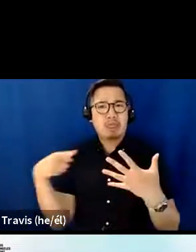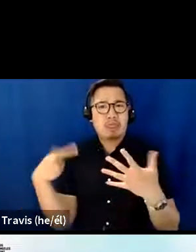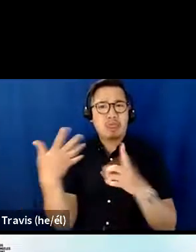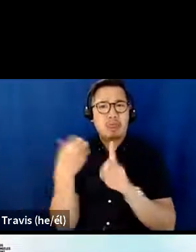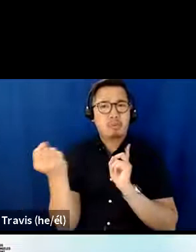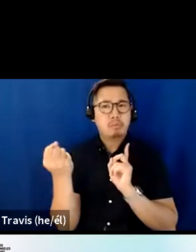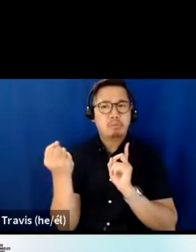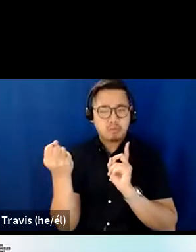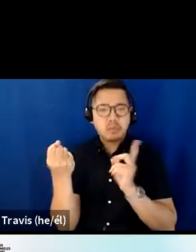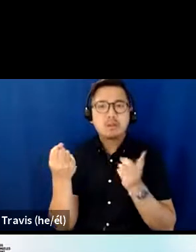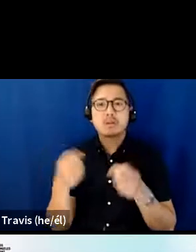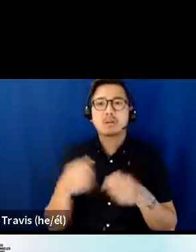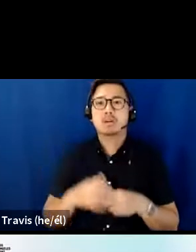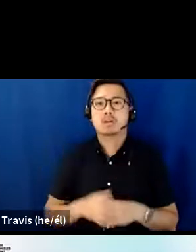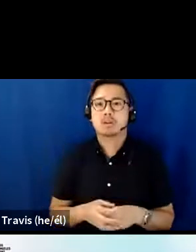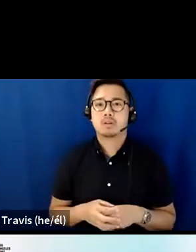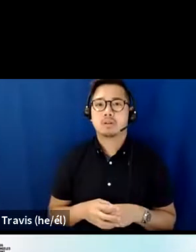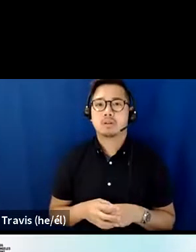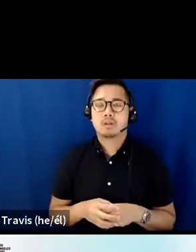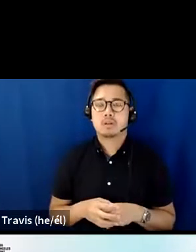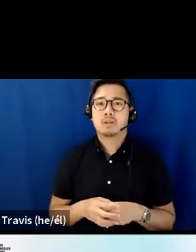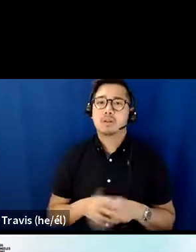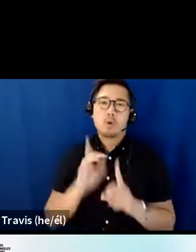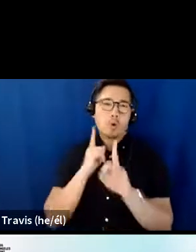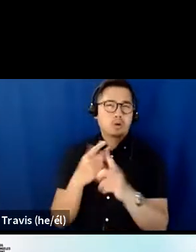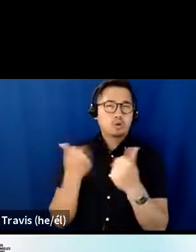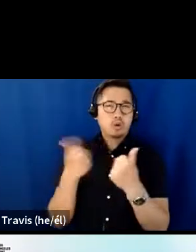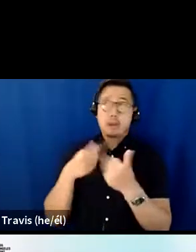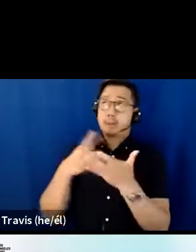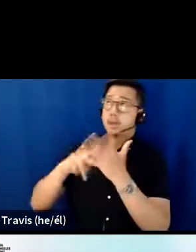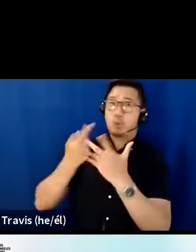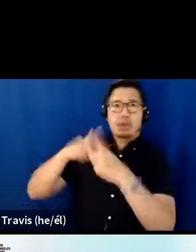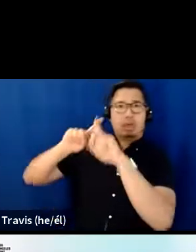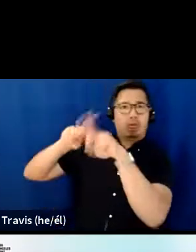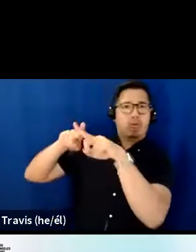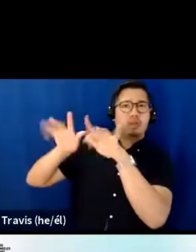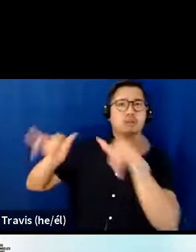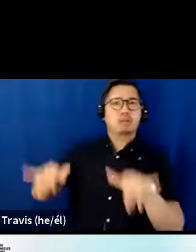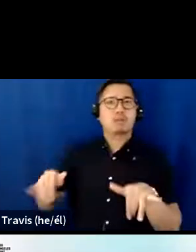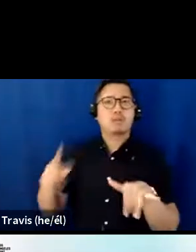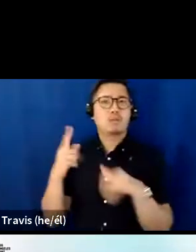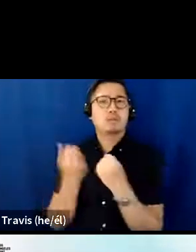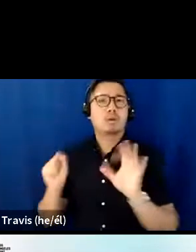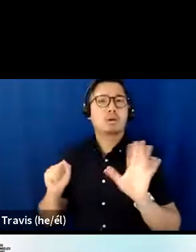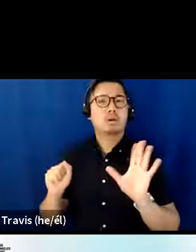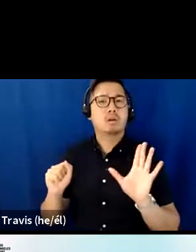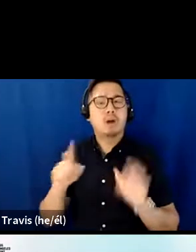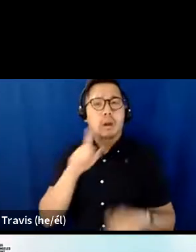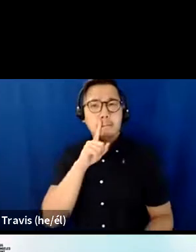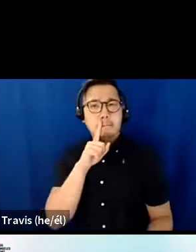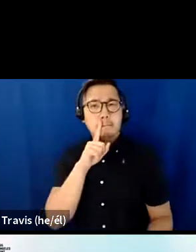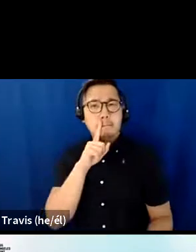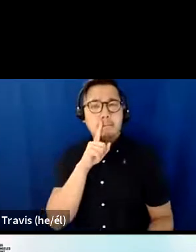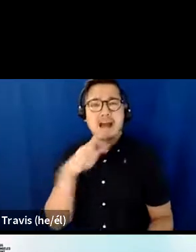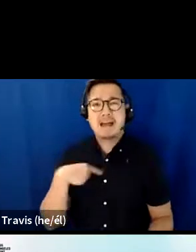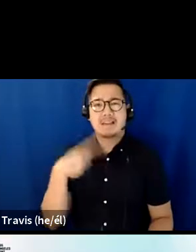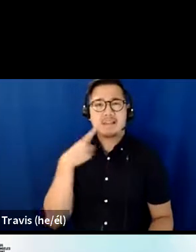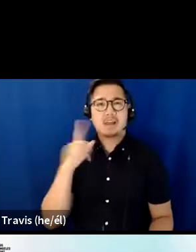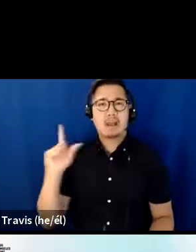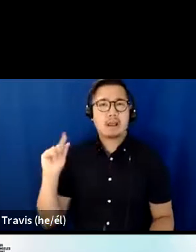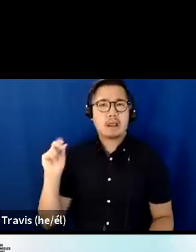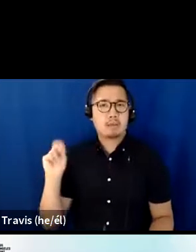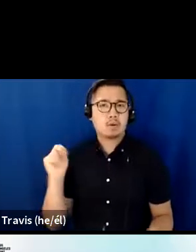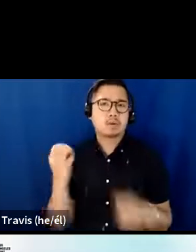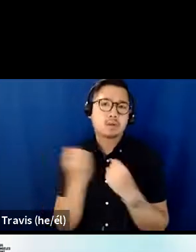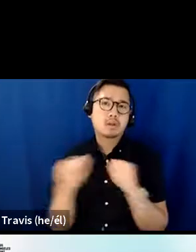leaning toward not relying on those systems to get free. I think liberation requires us to